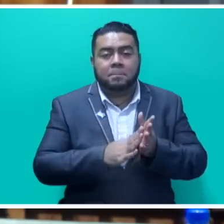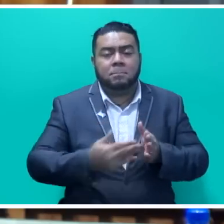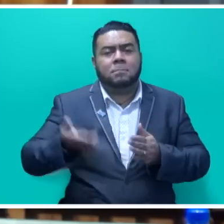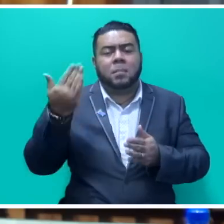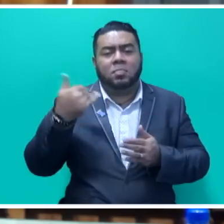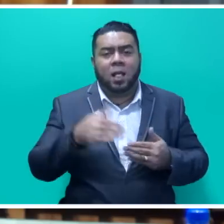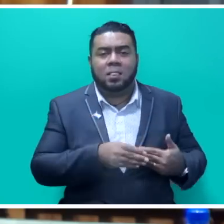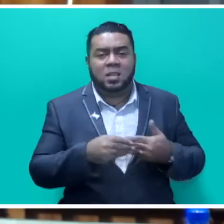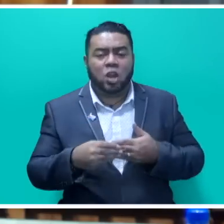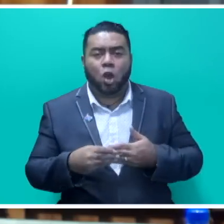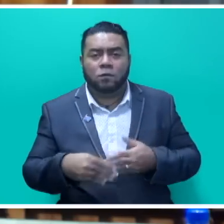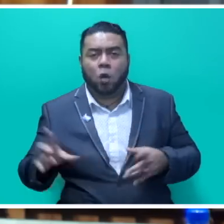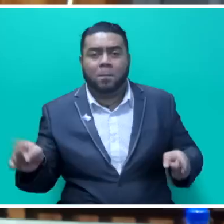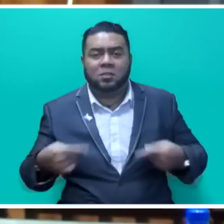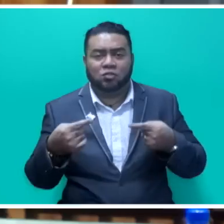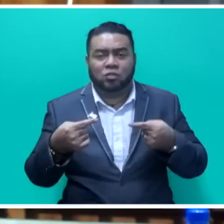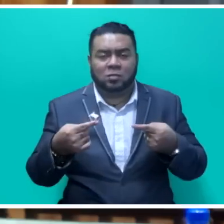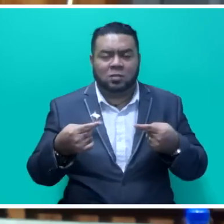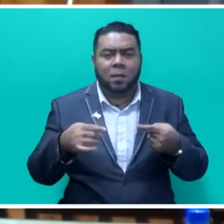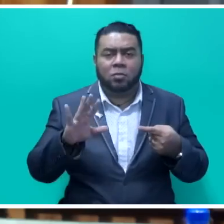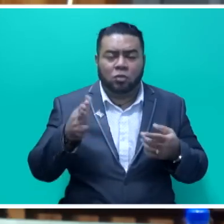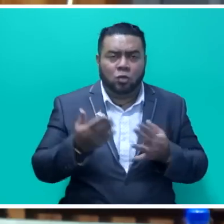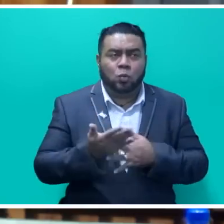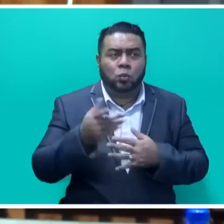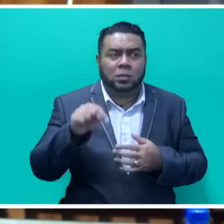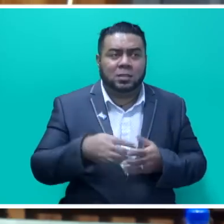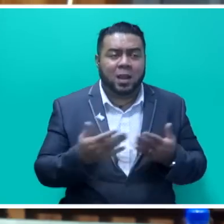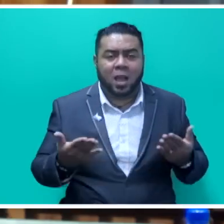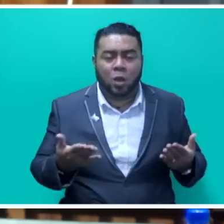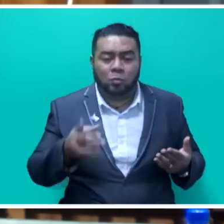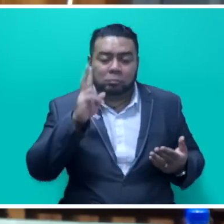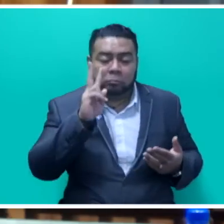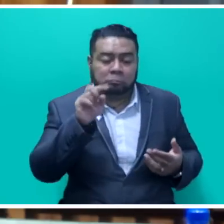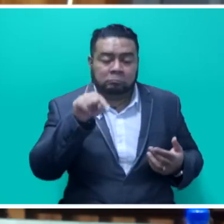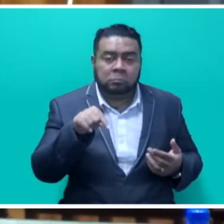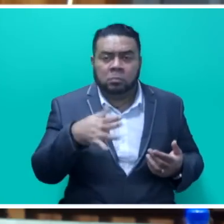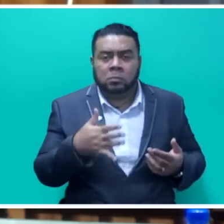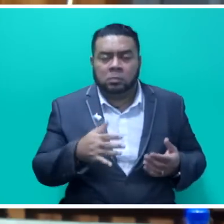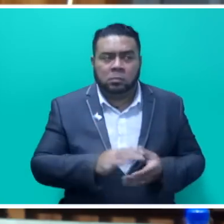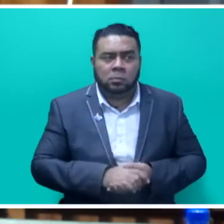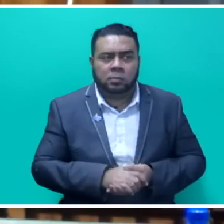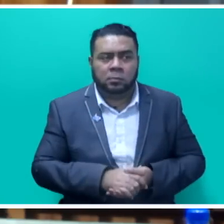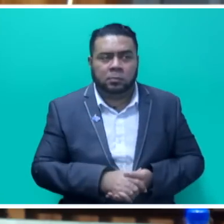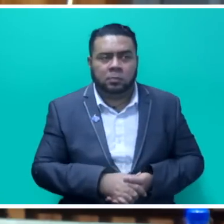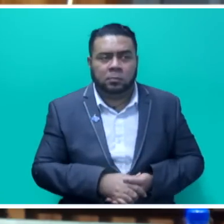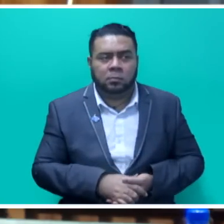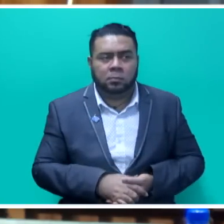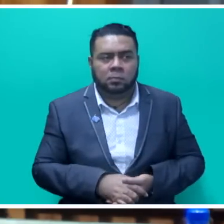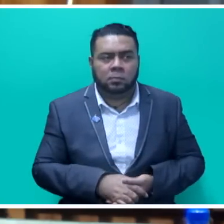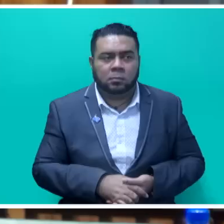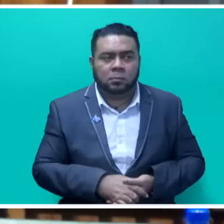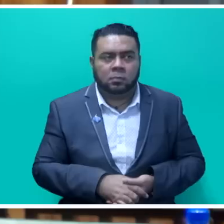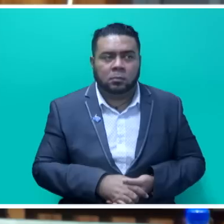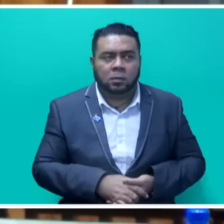of the Opposition, obviously through his now sin-binned sidekick, has